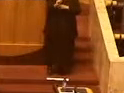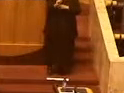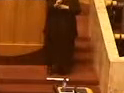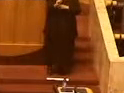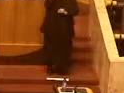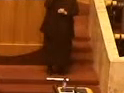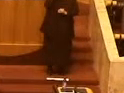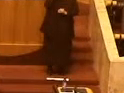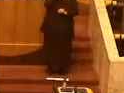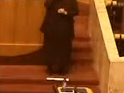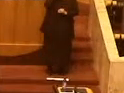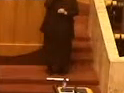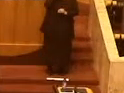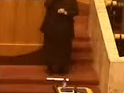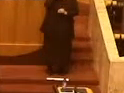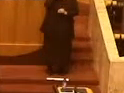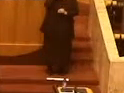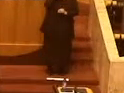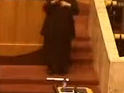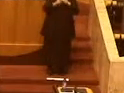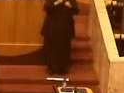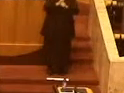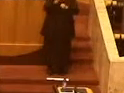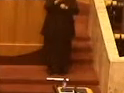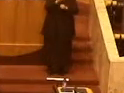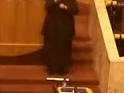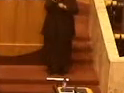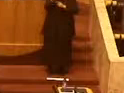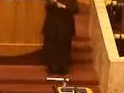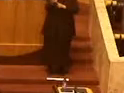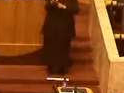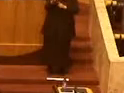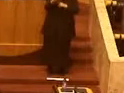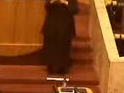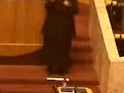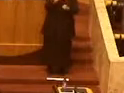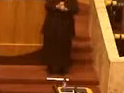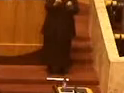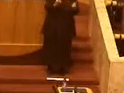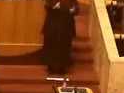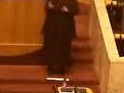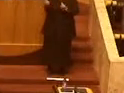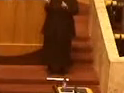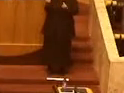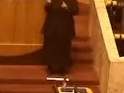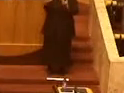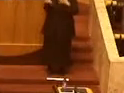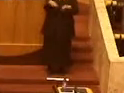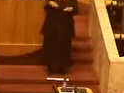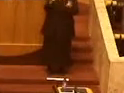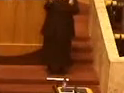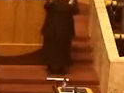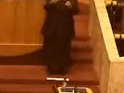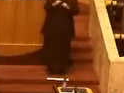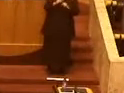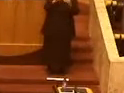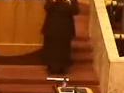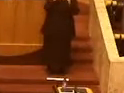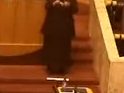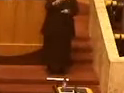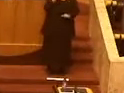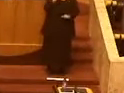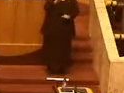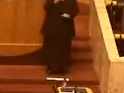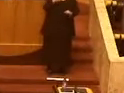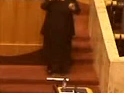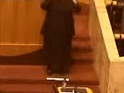Ramaphosa declared 2023 as a year of action. He continuously say, and